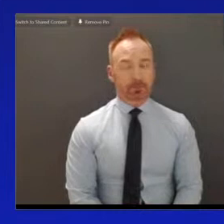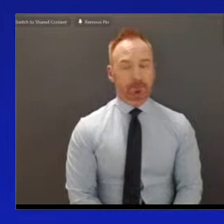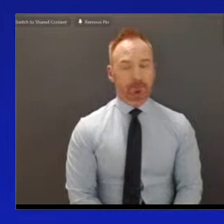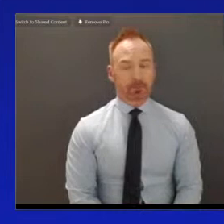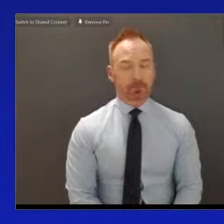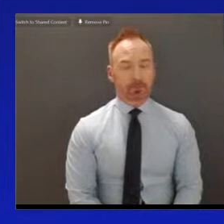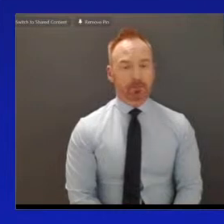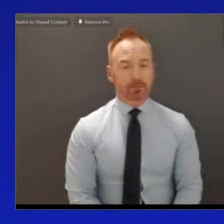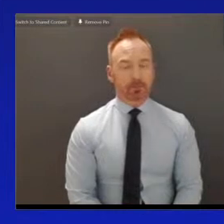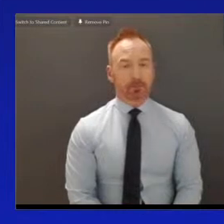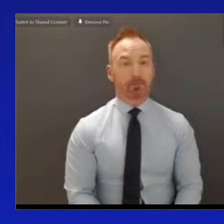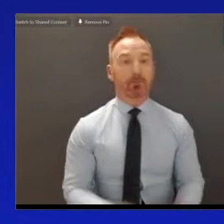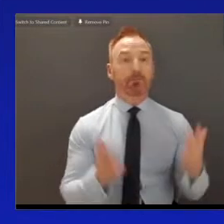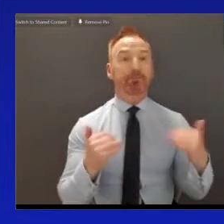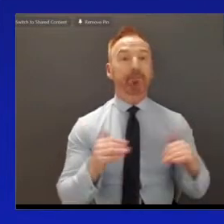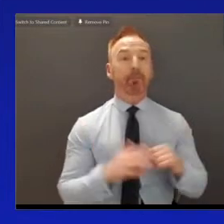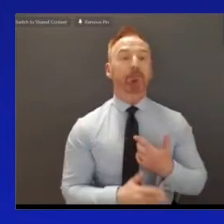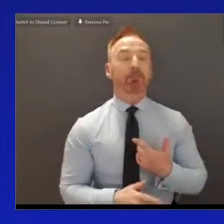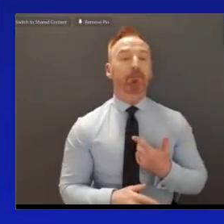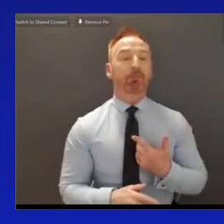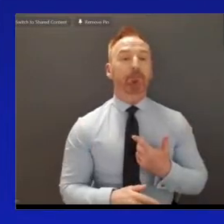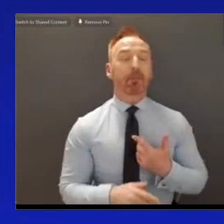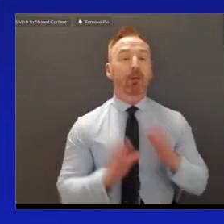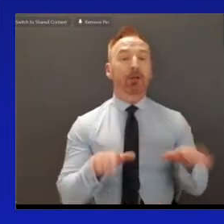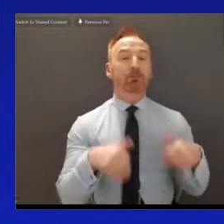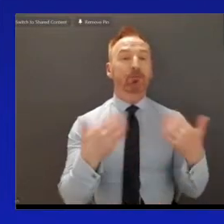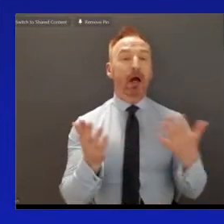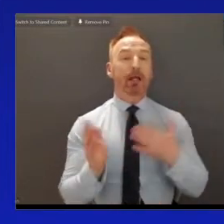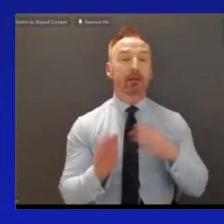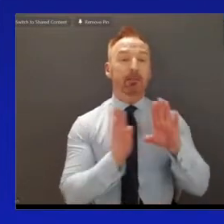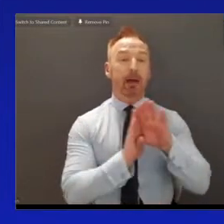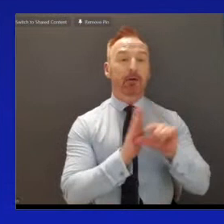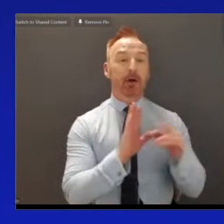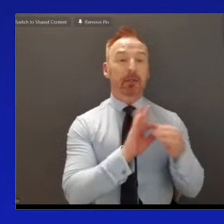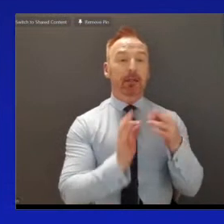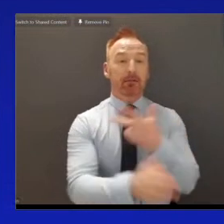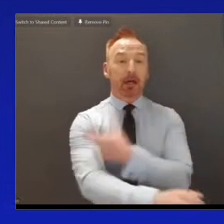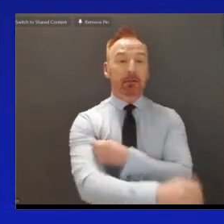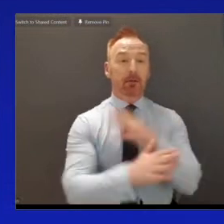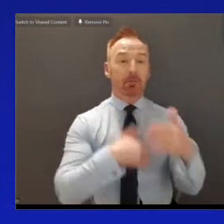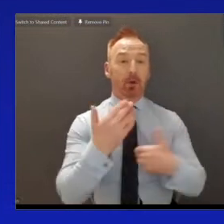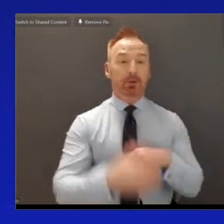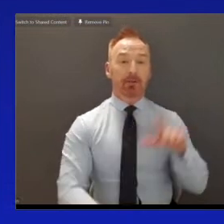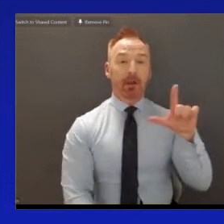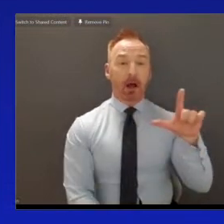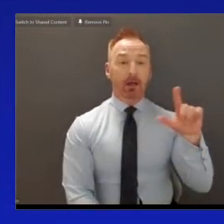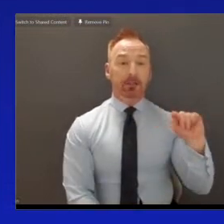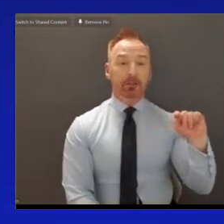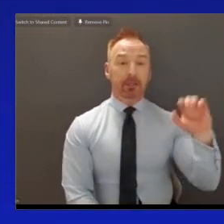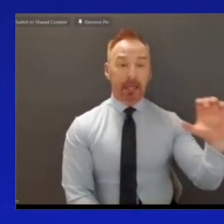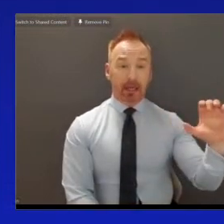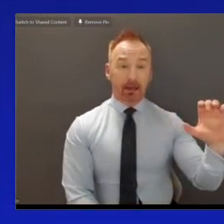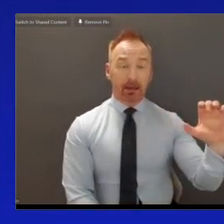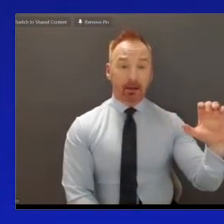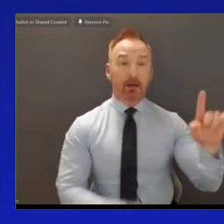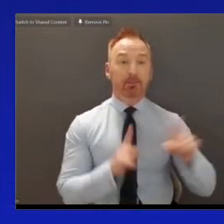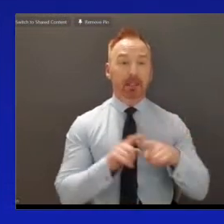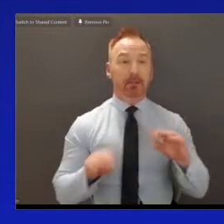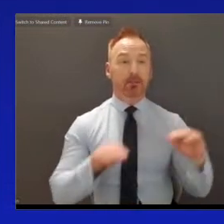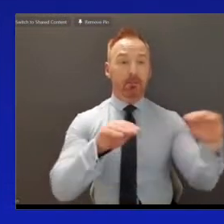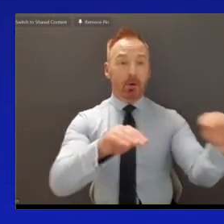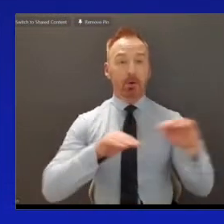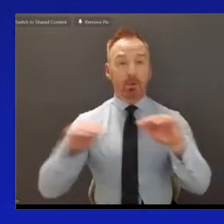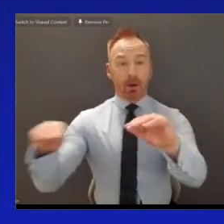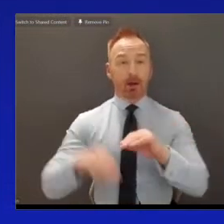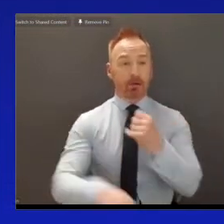I also want to provide you with some background as to the vaccination process at long-term care homes and the process being used by the mobile vaccination